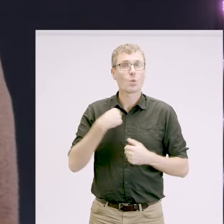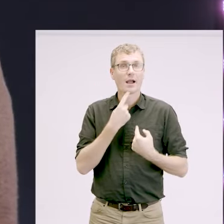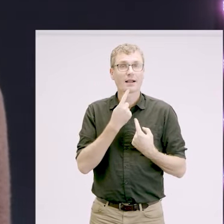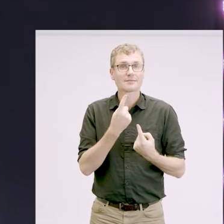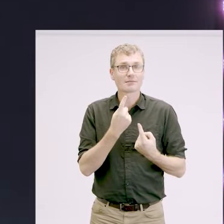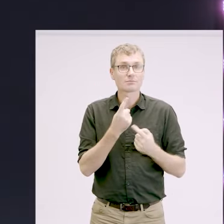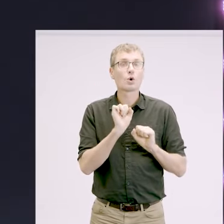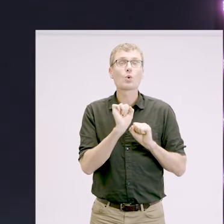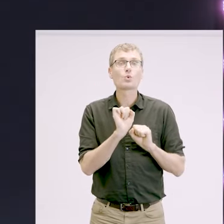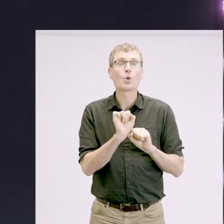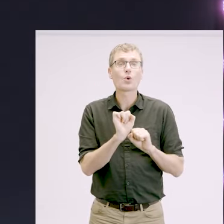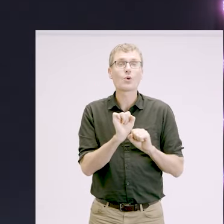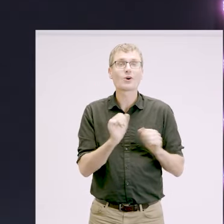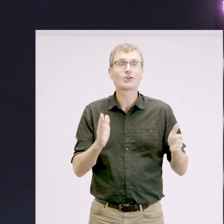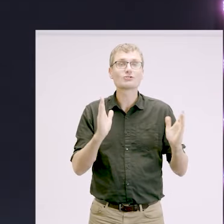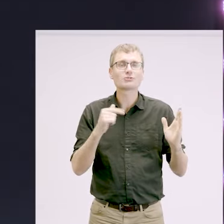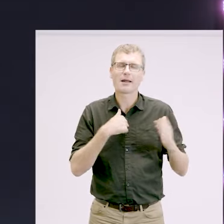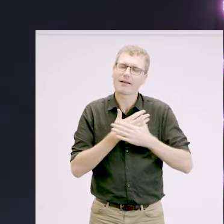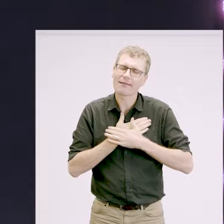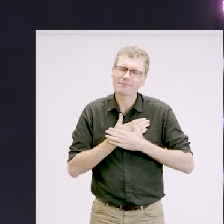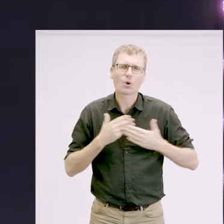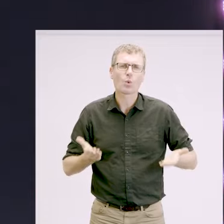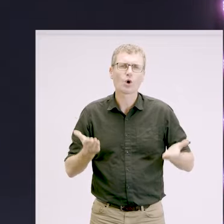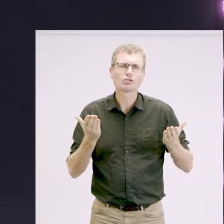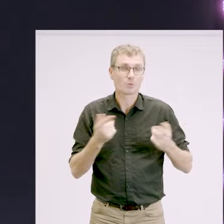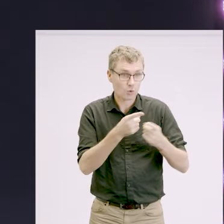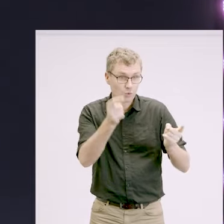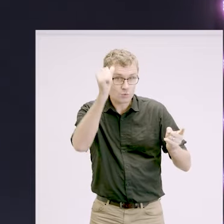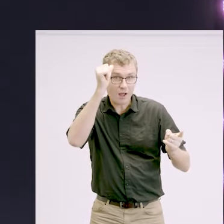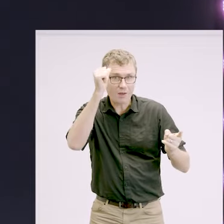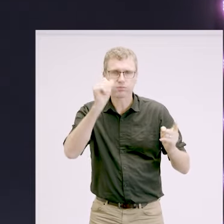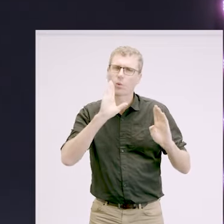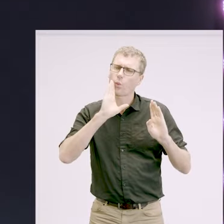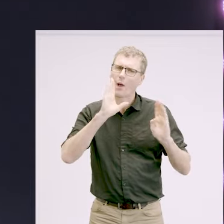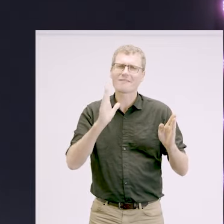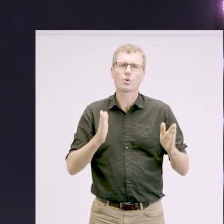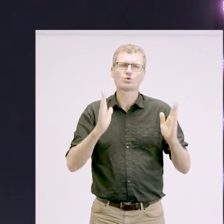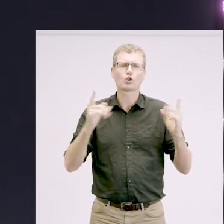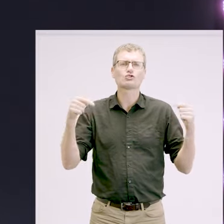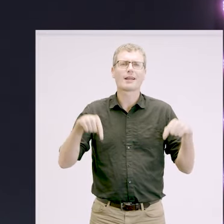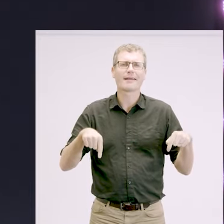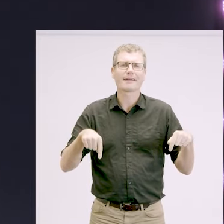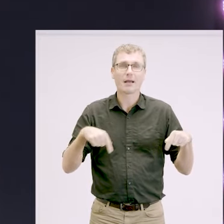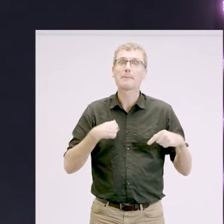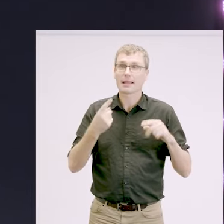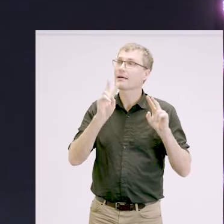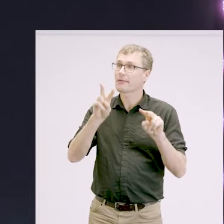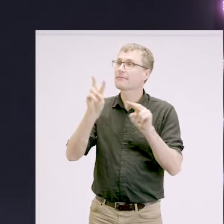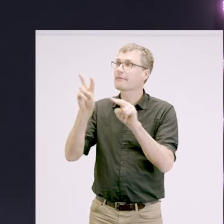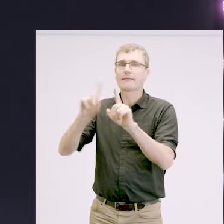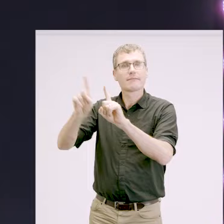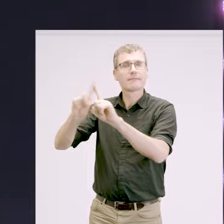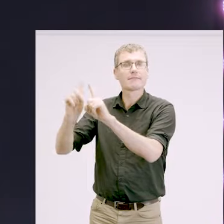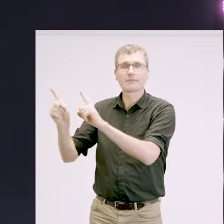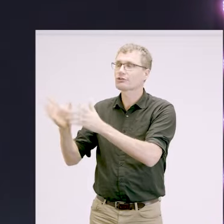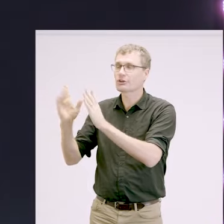said this earlier, I just love the worship in your church. I don't know if you guys know, you have a wonderful church. I see a lot of churches,